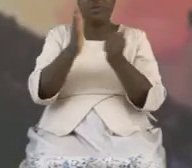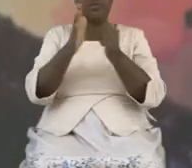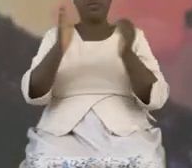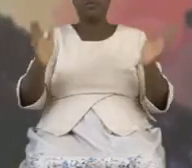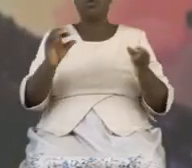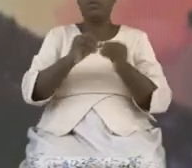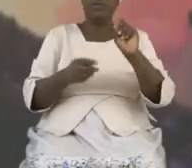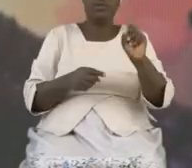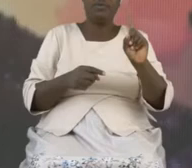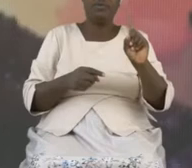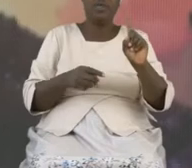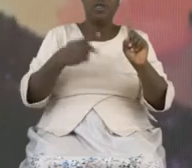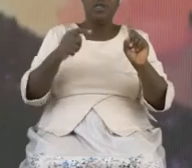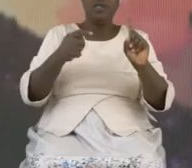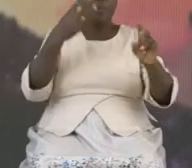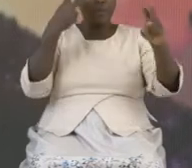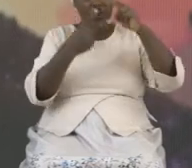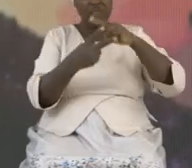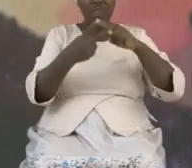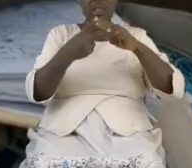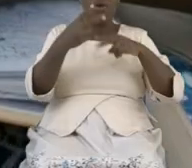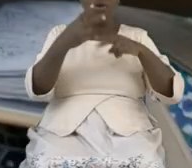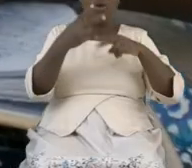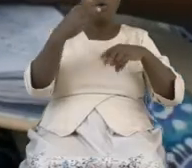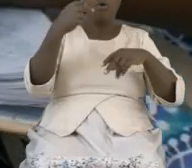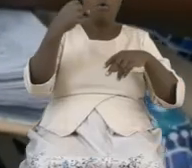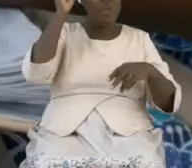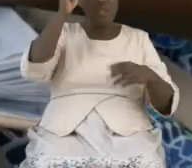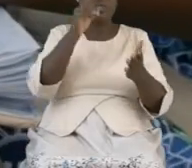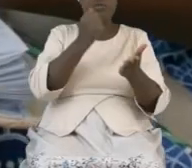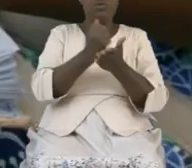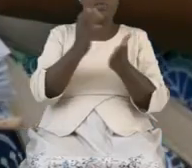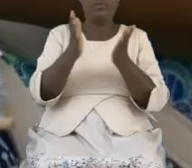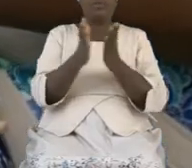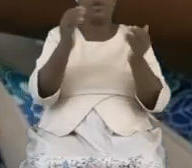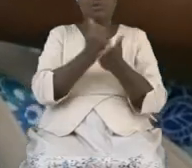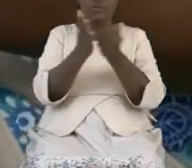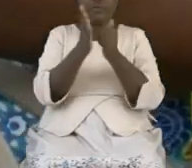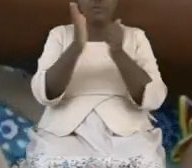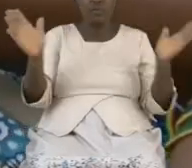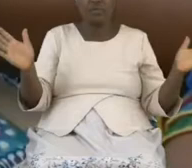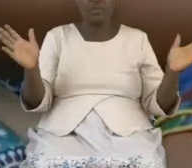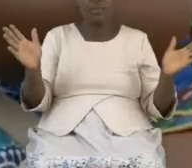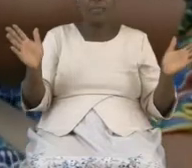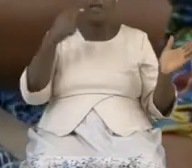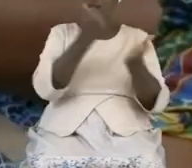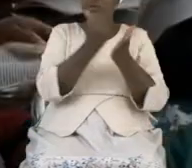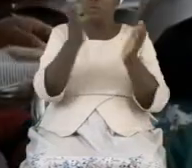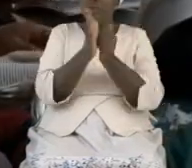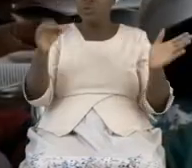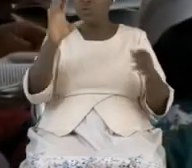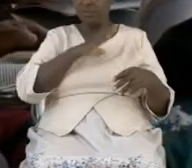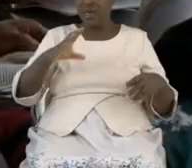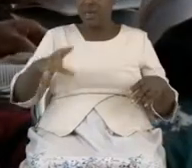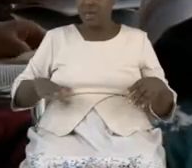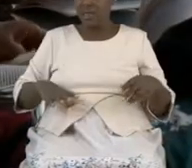the prophecy of his crucifixion. The crucifixion of Christ did not